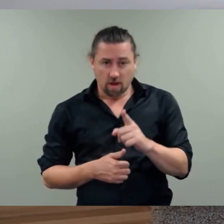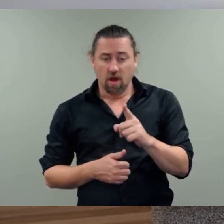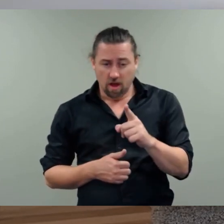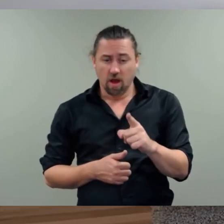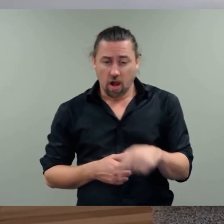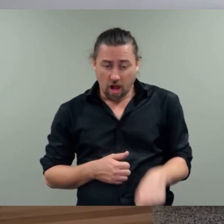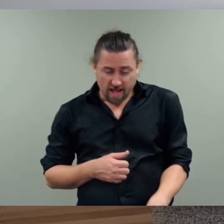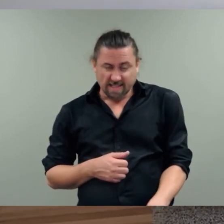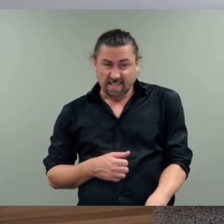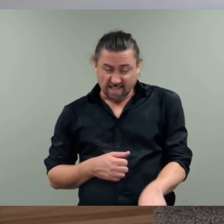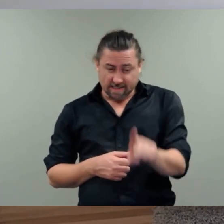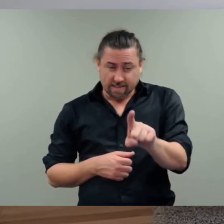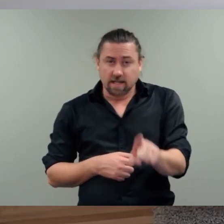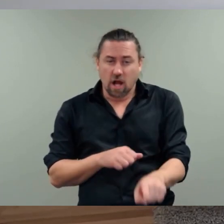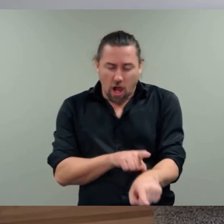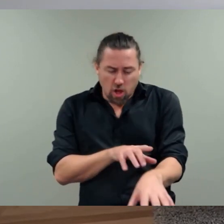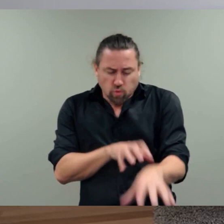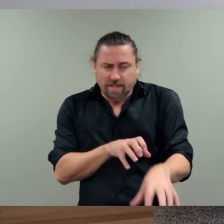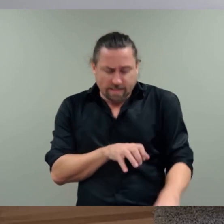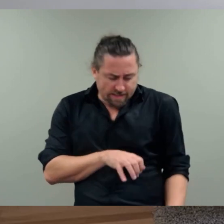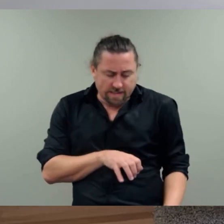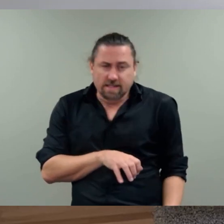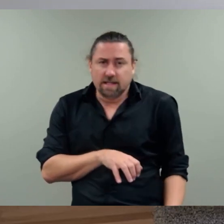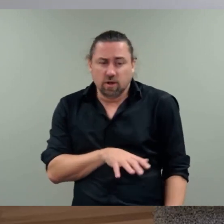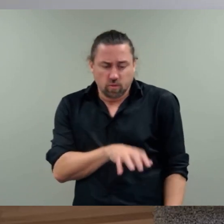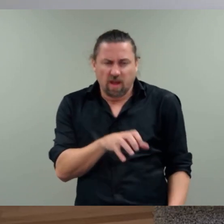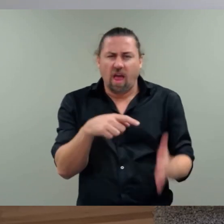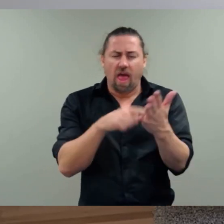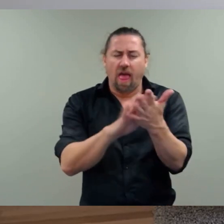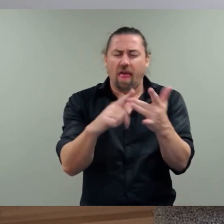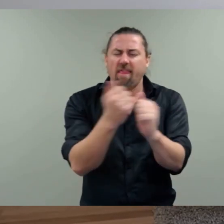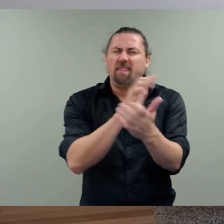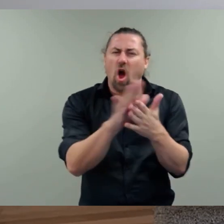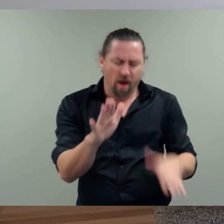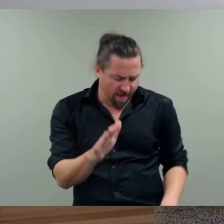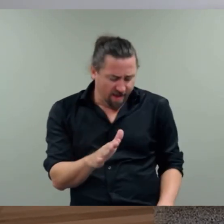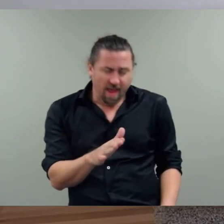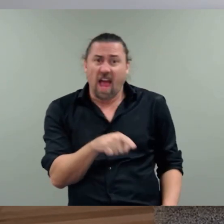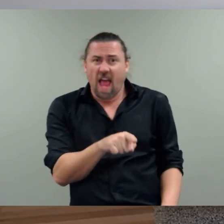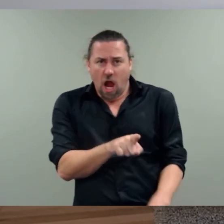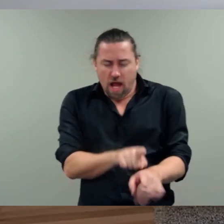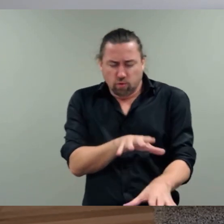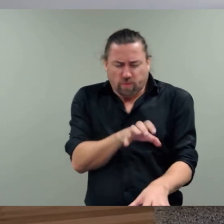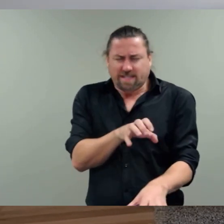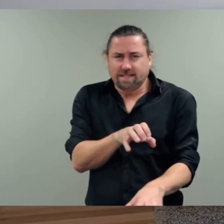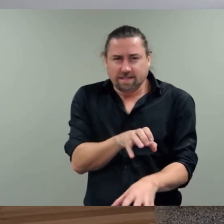Ensure you're trying to feel the squeeze on the top of your leg. This is your thigh muscles.